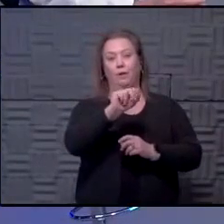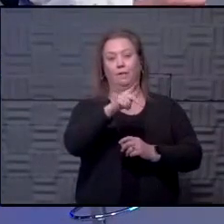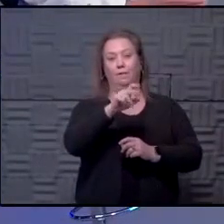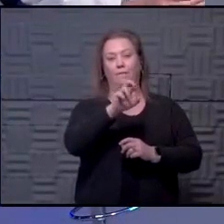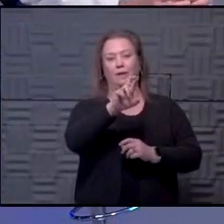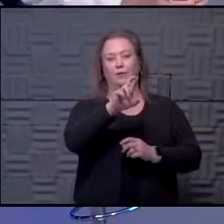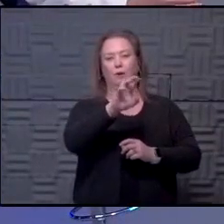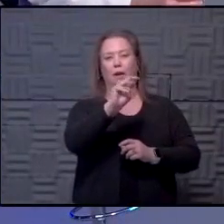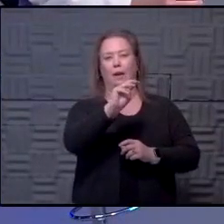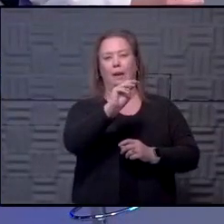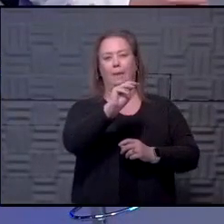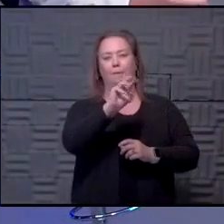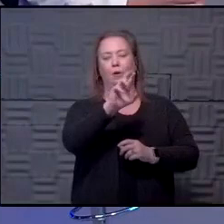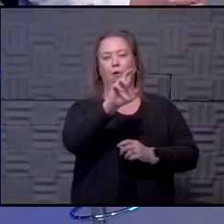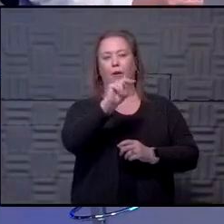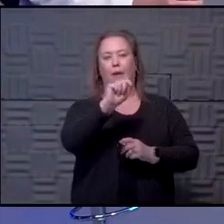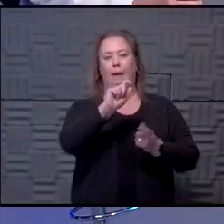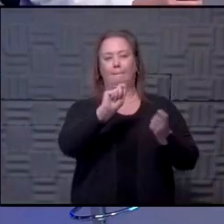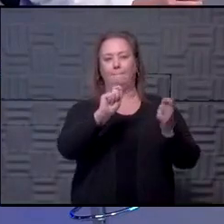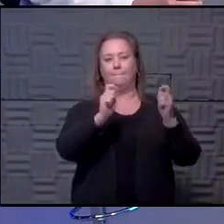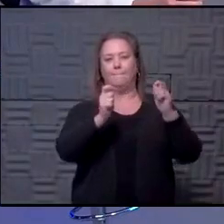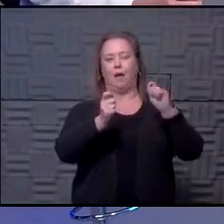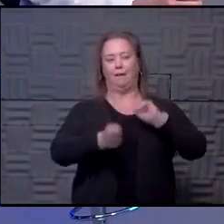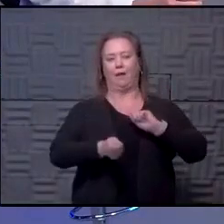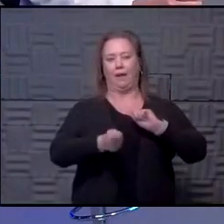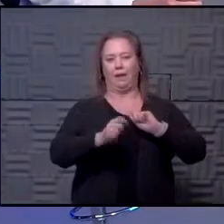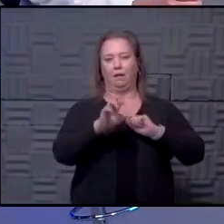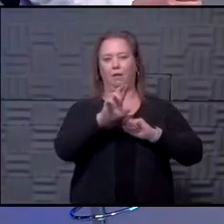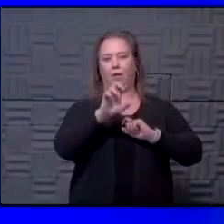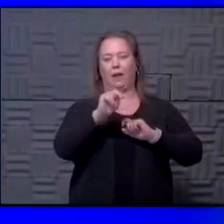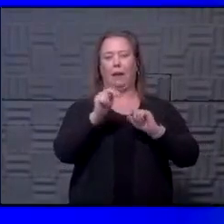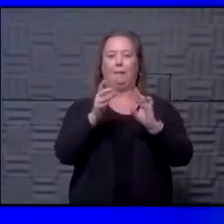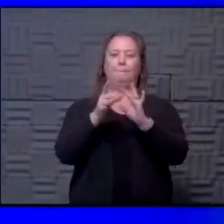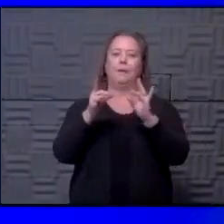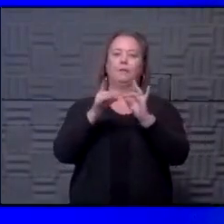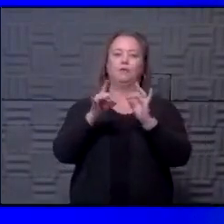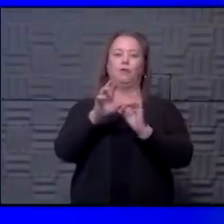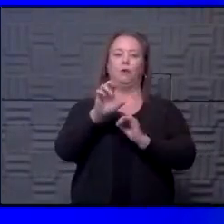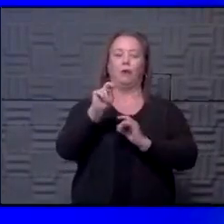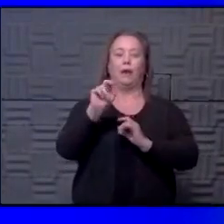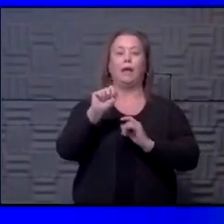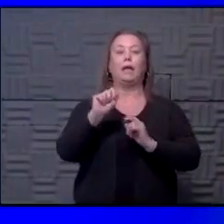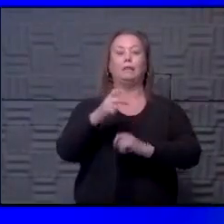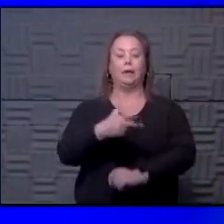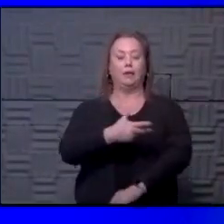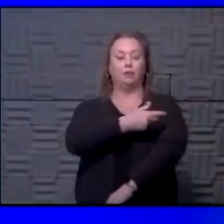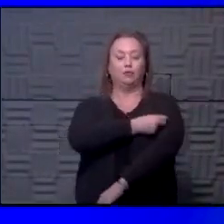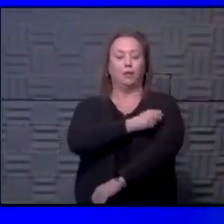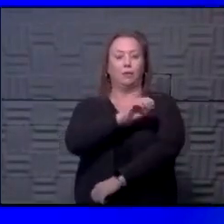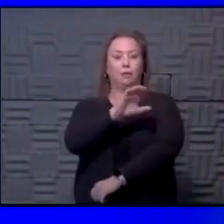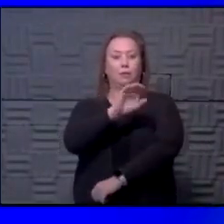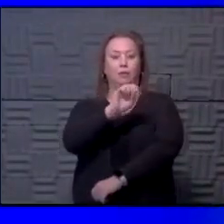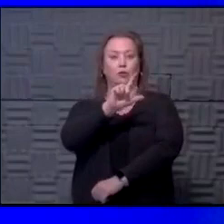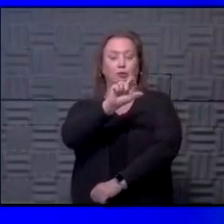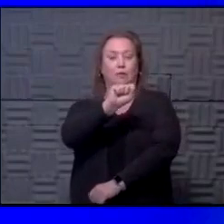or modified RNA. Some people say messenger RNA. Those basically get injected. Your cells